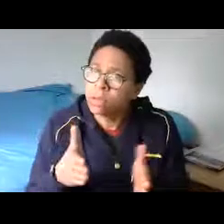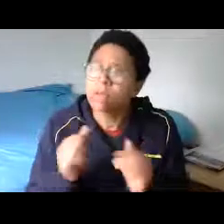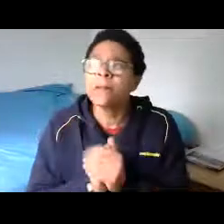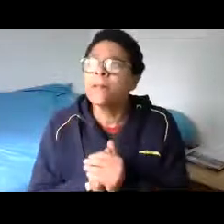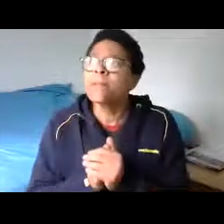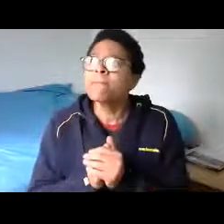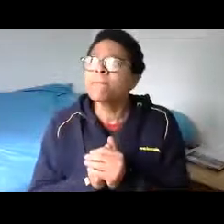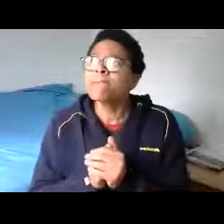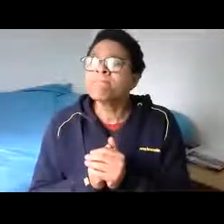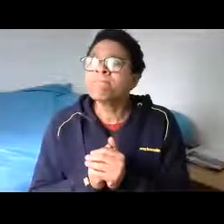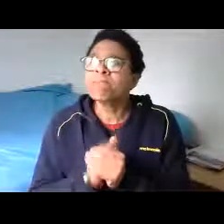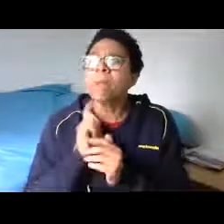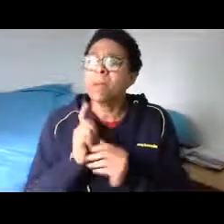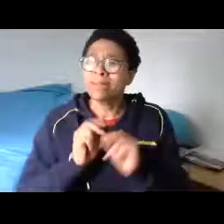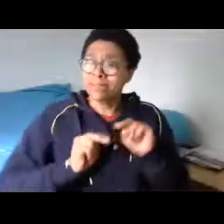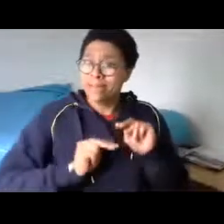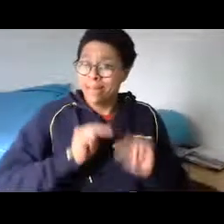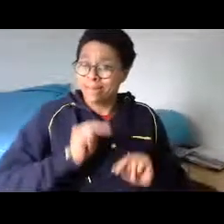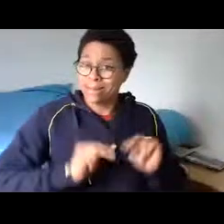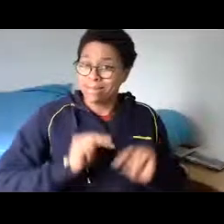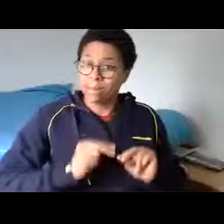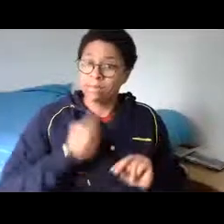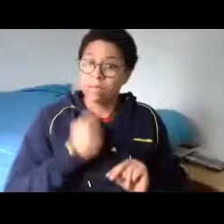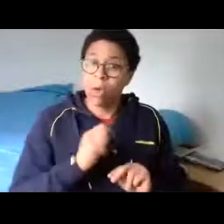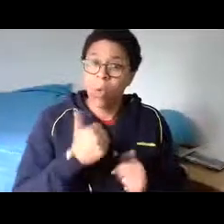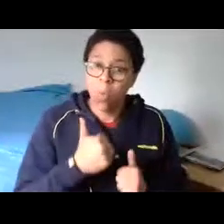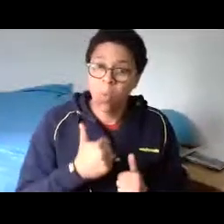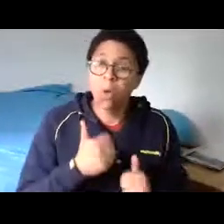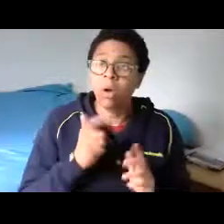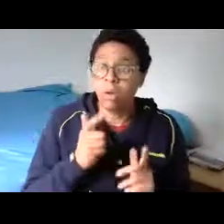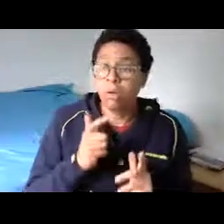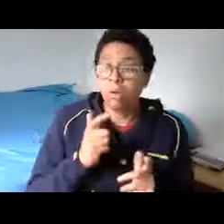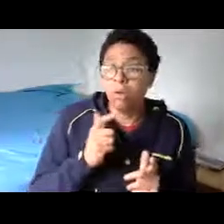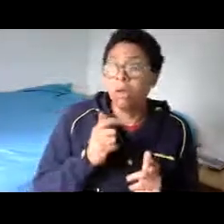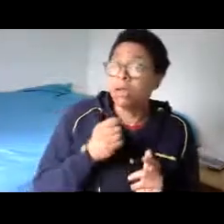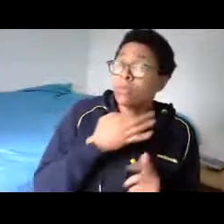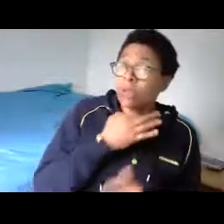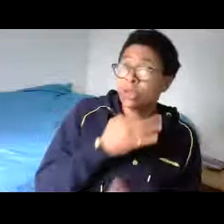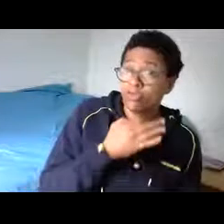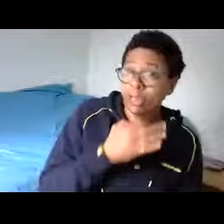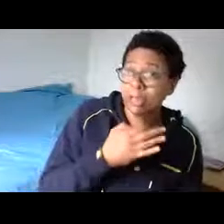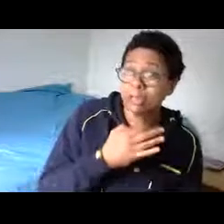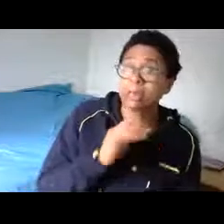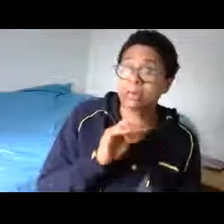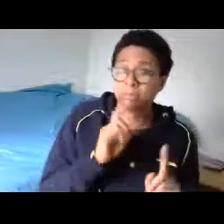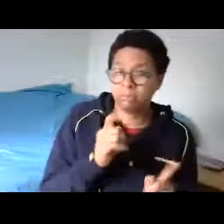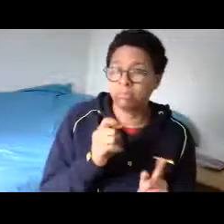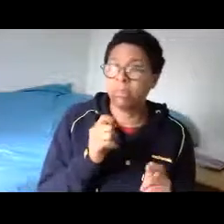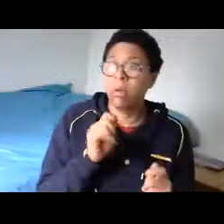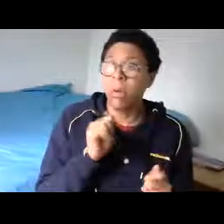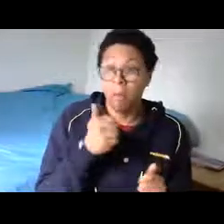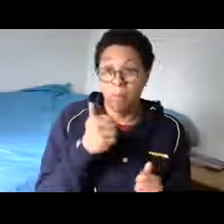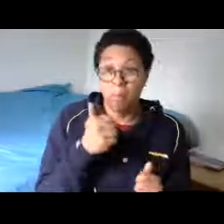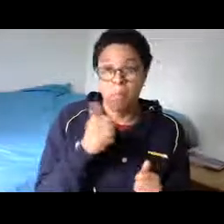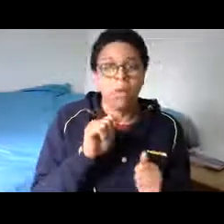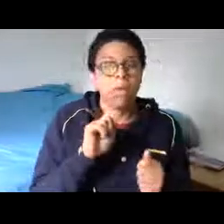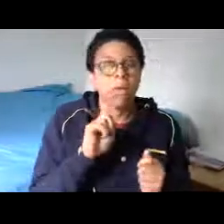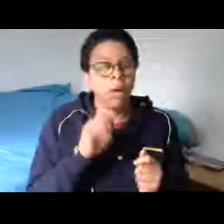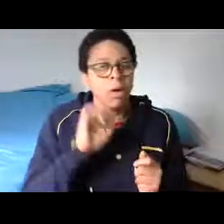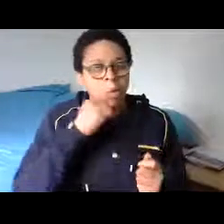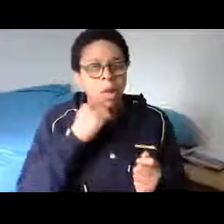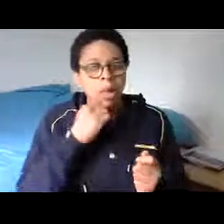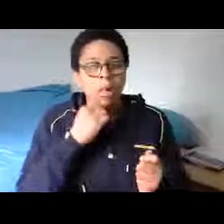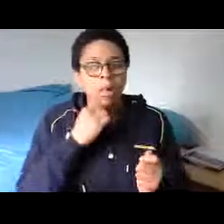And an assessment said yes, there is a risk that this person will fall, but we all take risks every day, just as